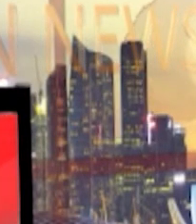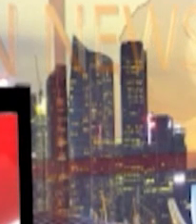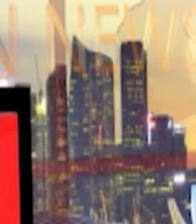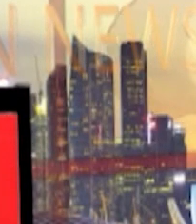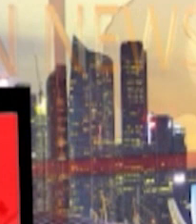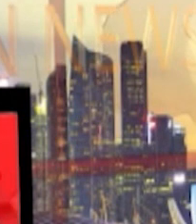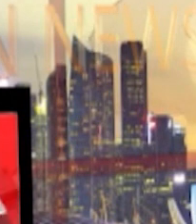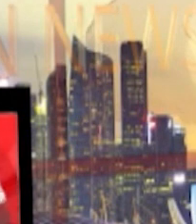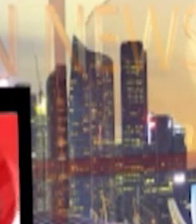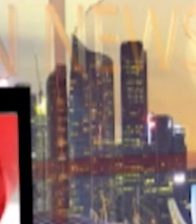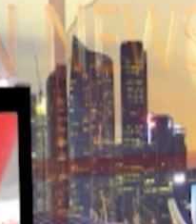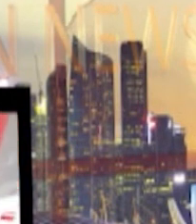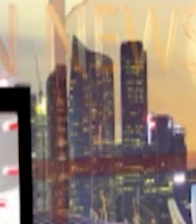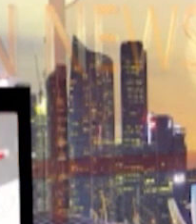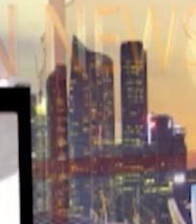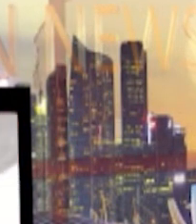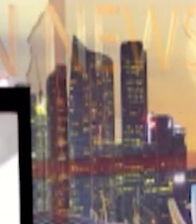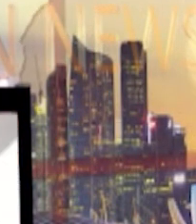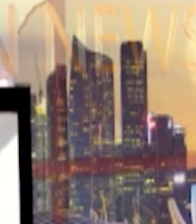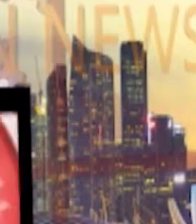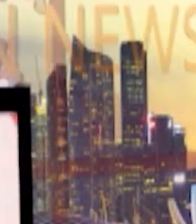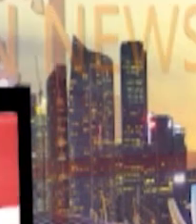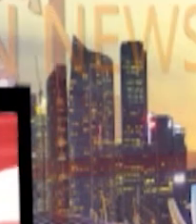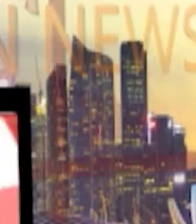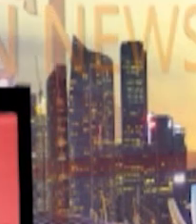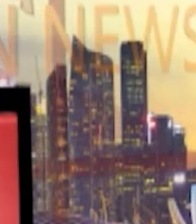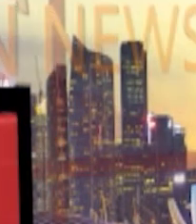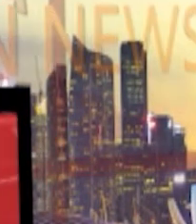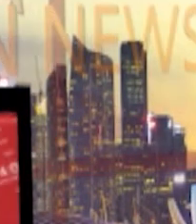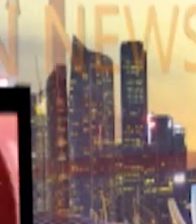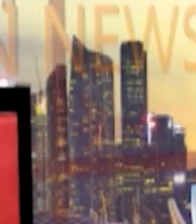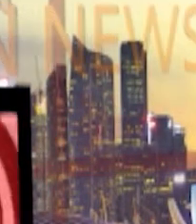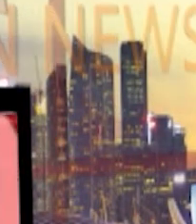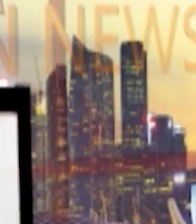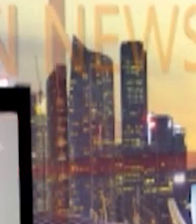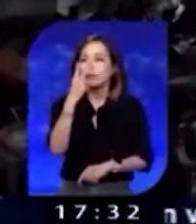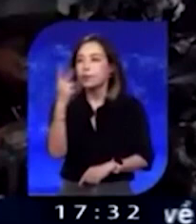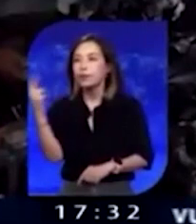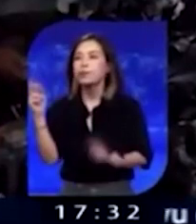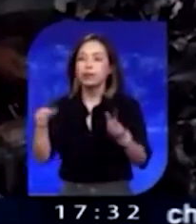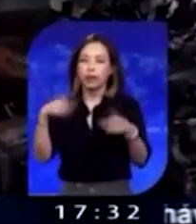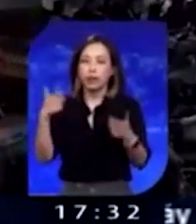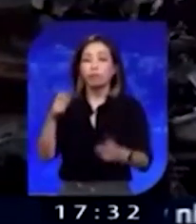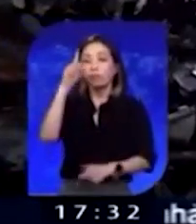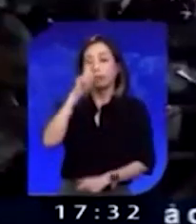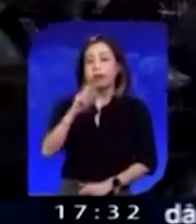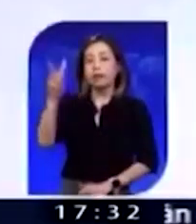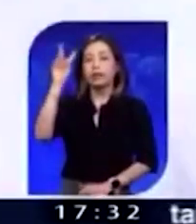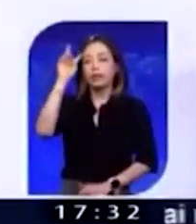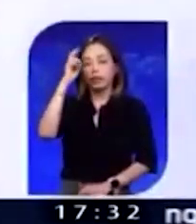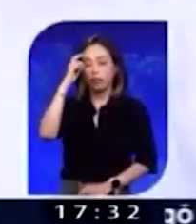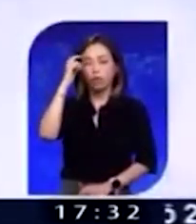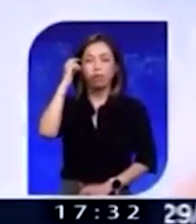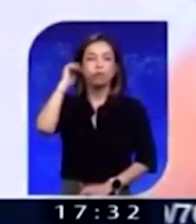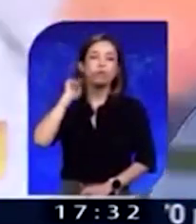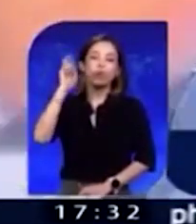Vietnamese Prime Minister visit the apartment block where fire killed 56 people. Thủ tướng Phạm Minh Chính gửi lời thăm hỏi chia